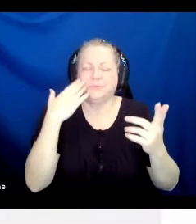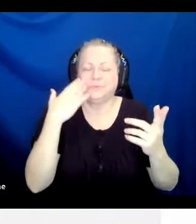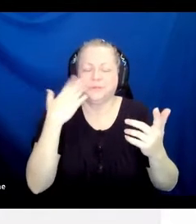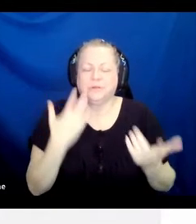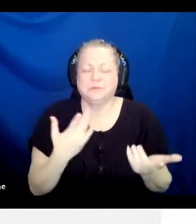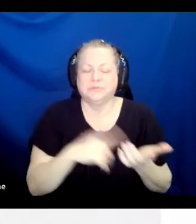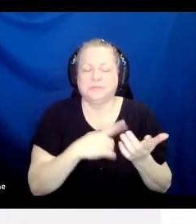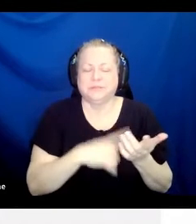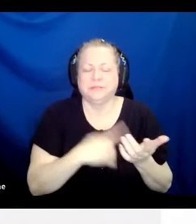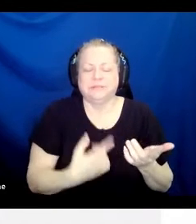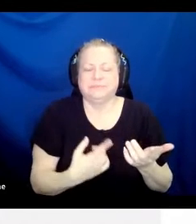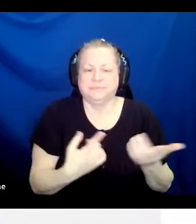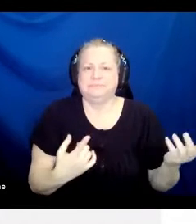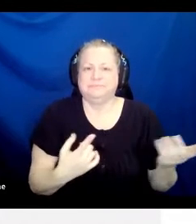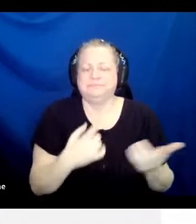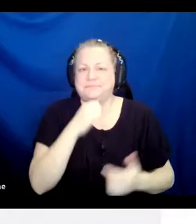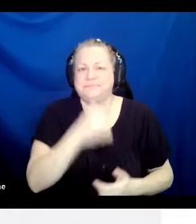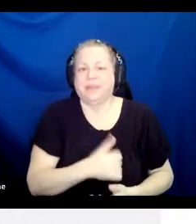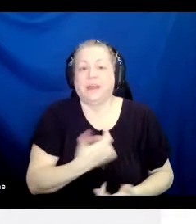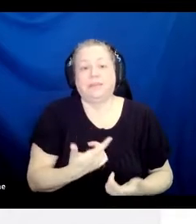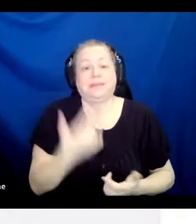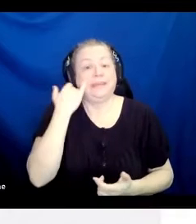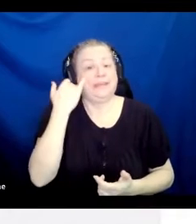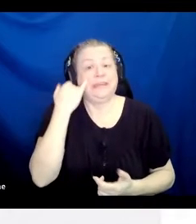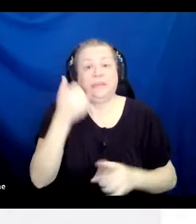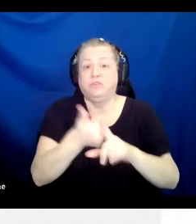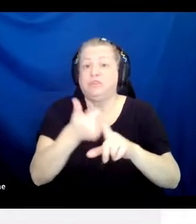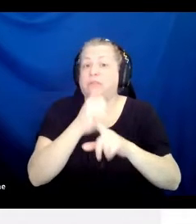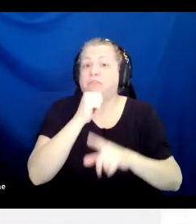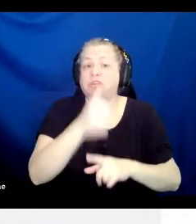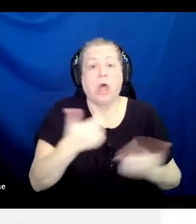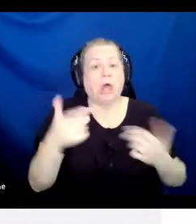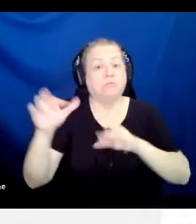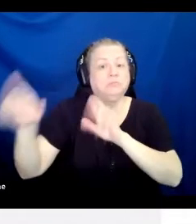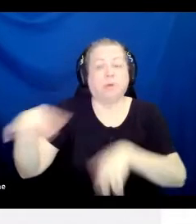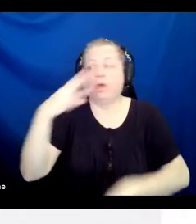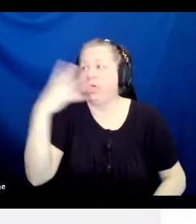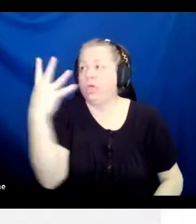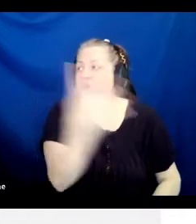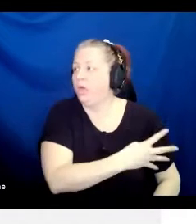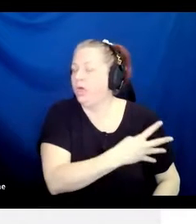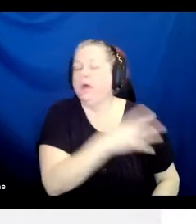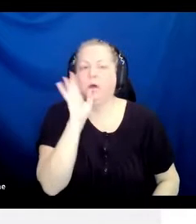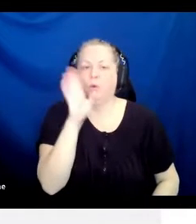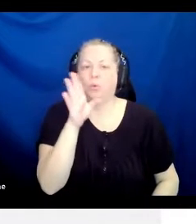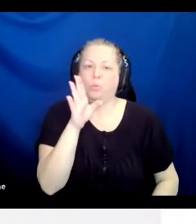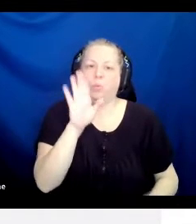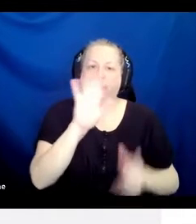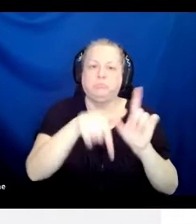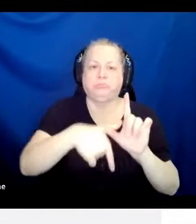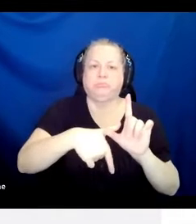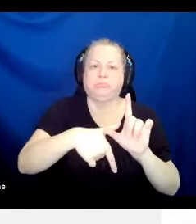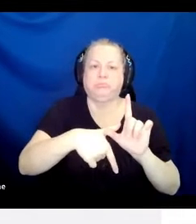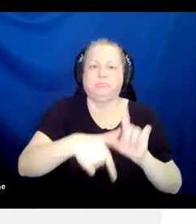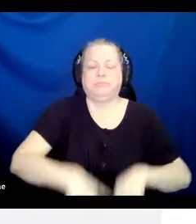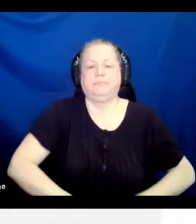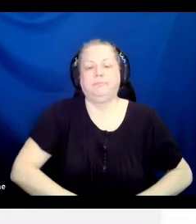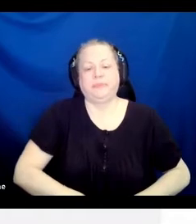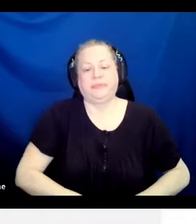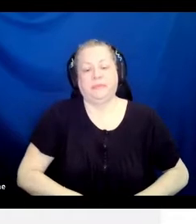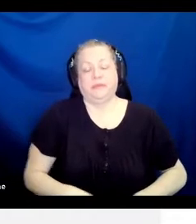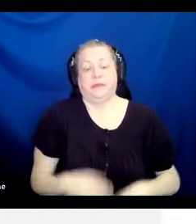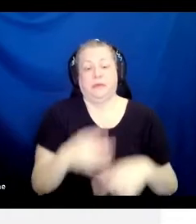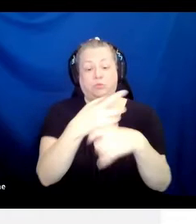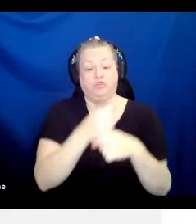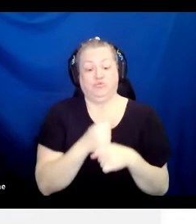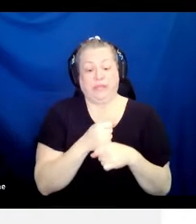if folks don't respond, they will receive a termination notice. And typically members will be given at least 14 days after receiving